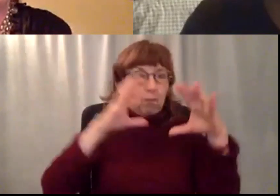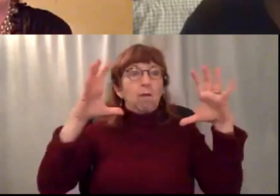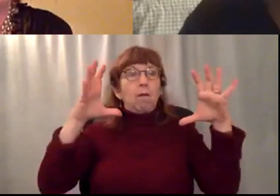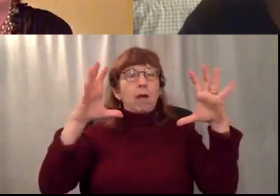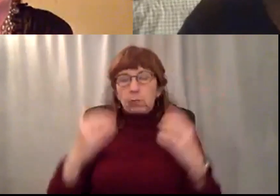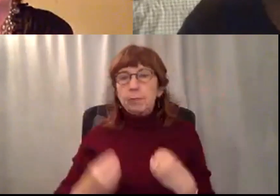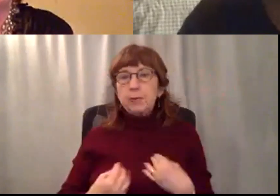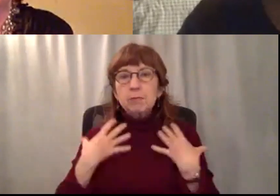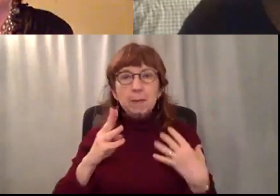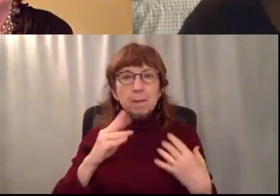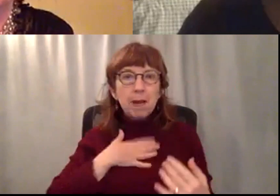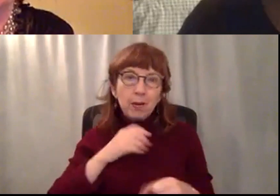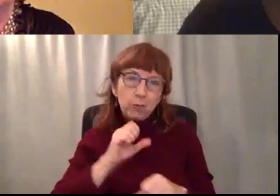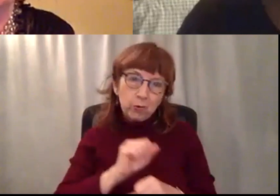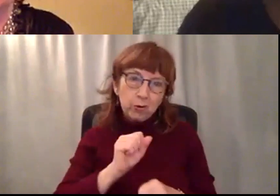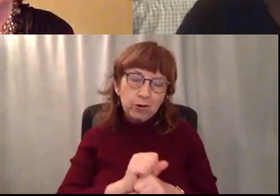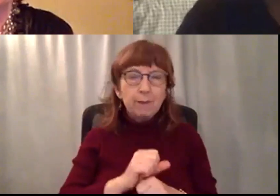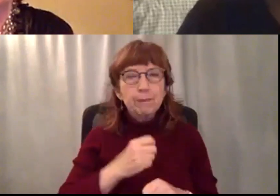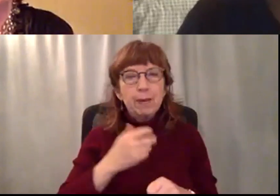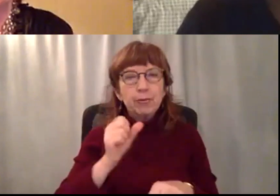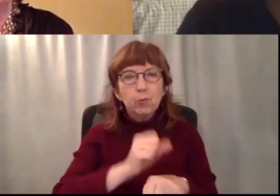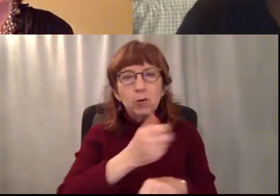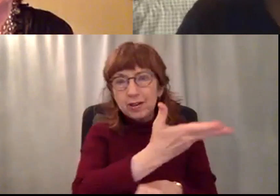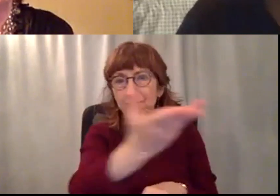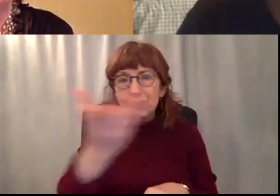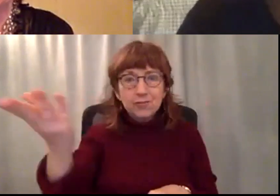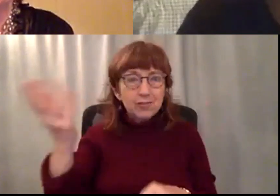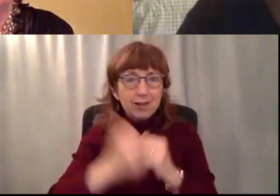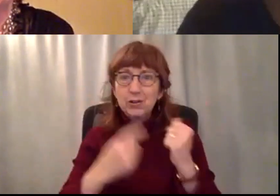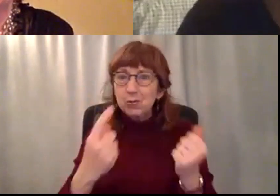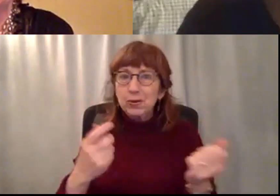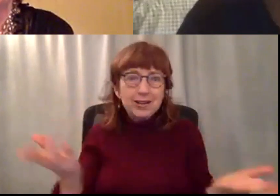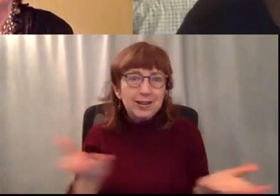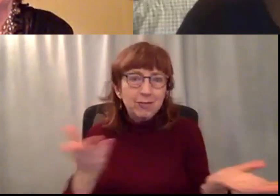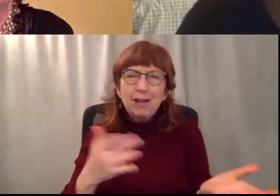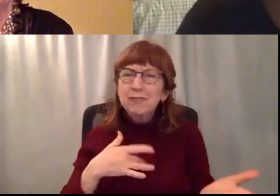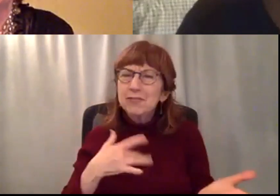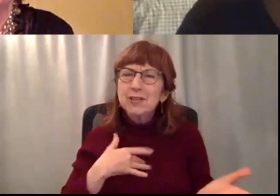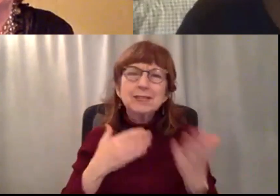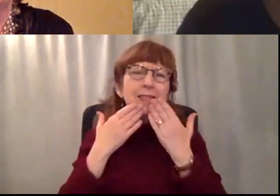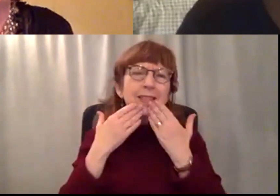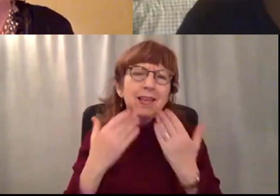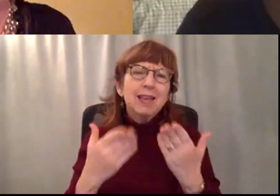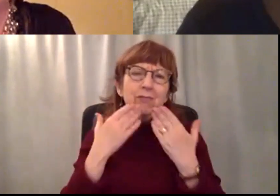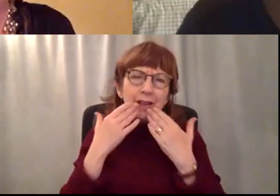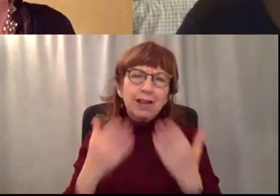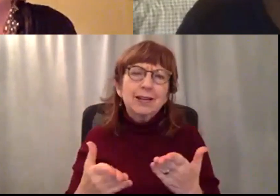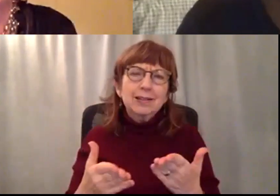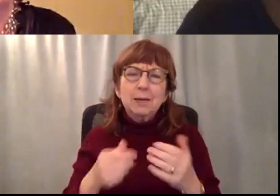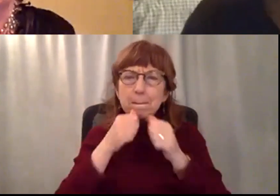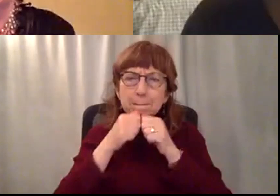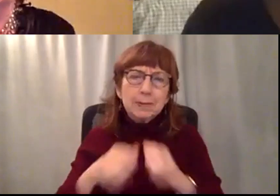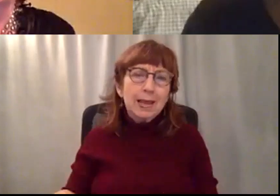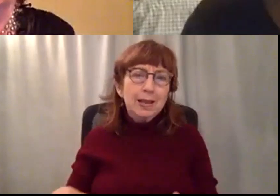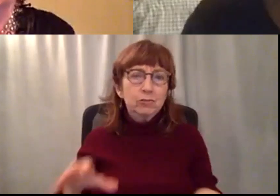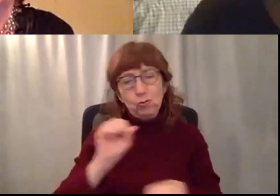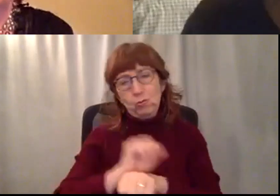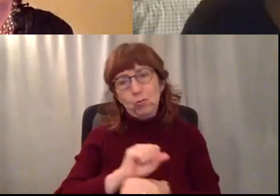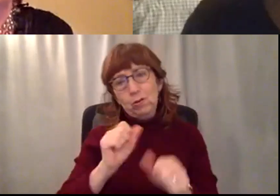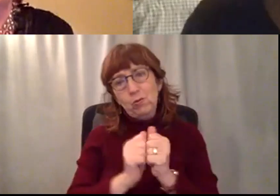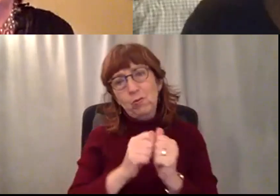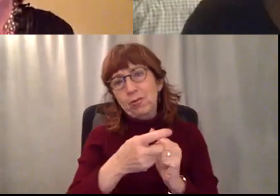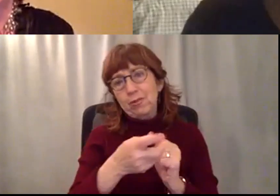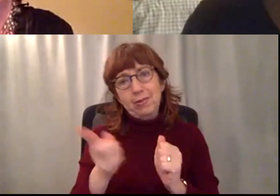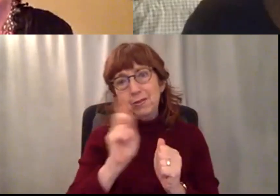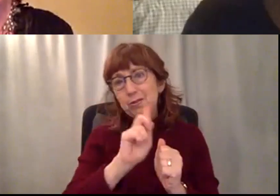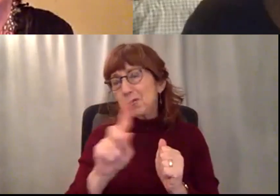my work and by the work of everyone here. And I just feel so thankful and blessed to have worked alongside these